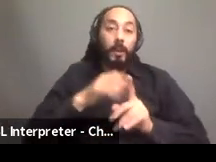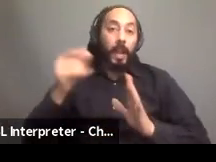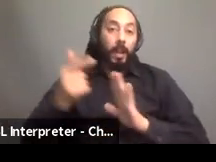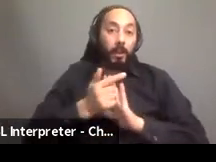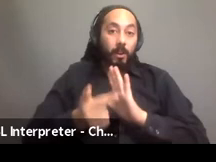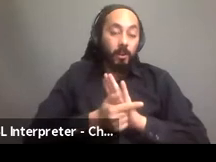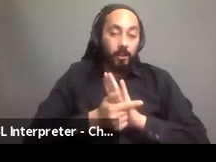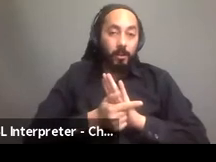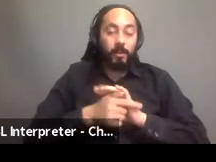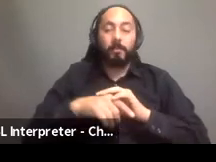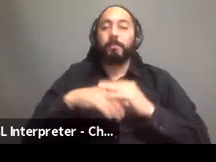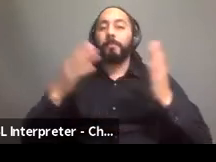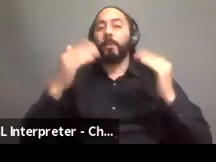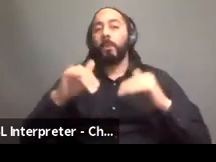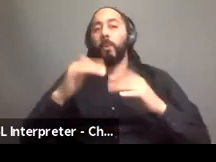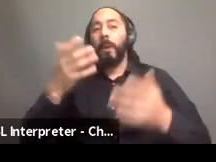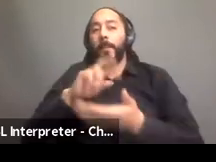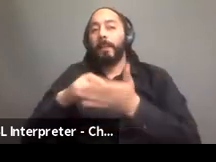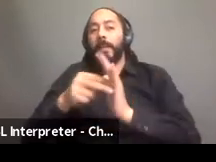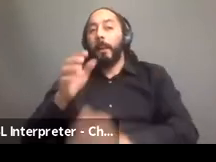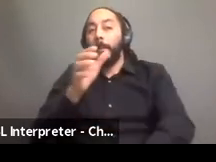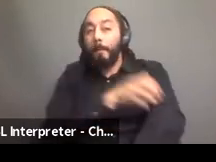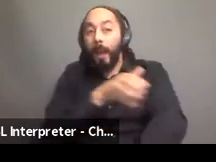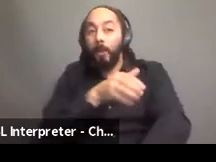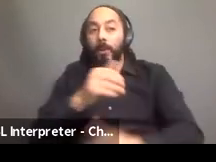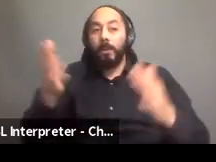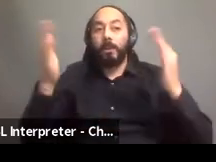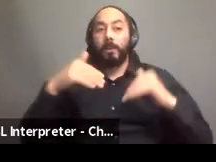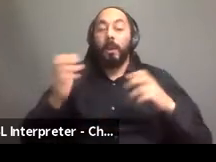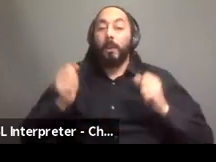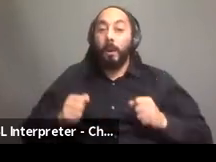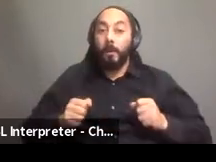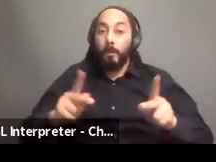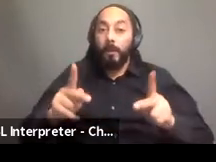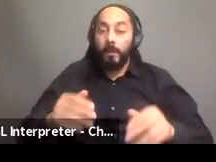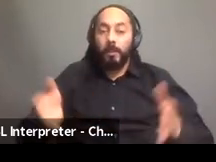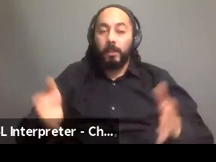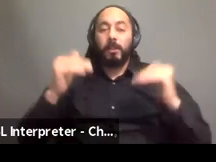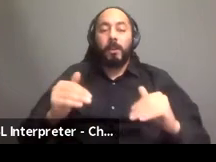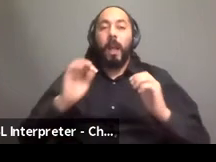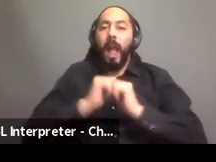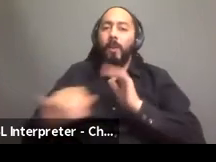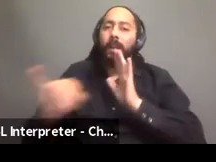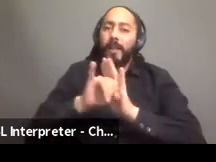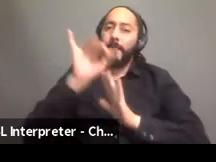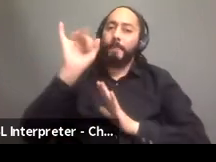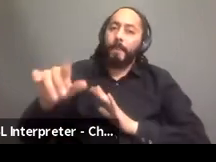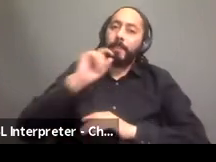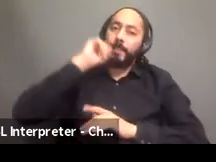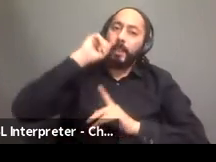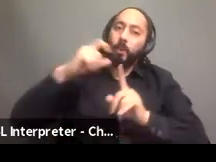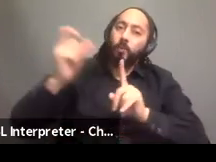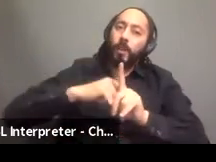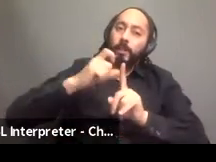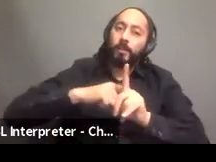what is power, what is consent, identifying sexual harassment, having some like safety tips and tricks in